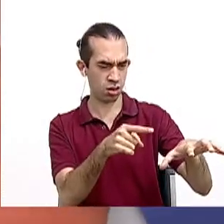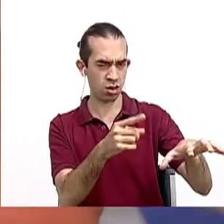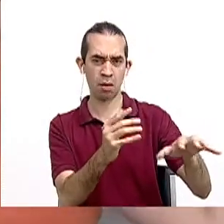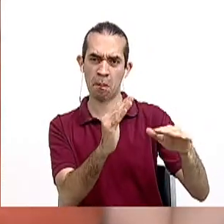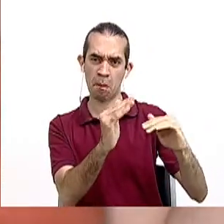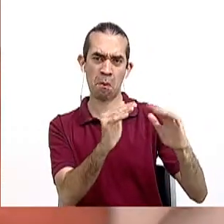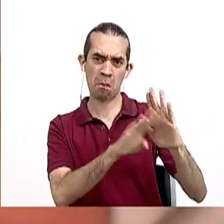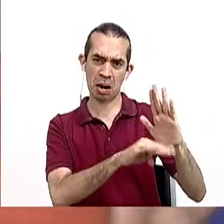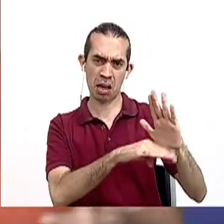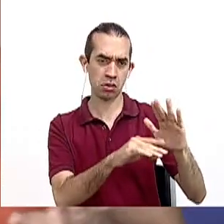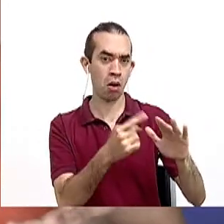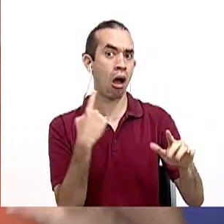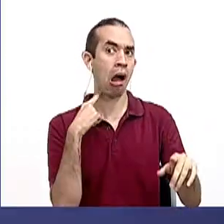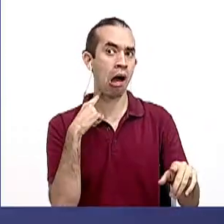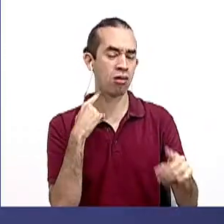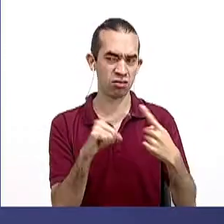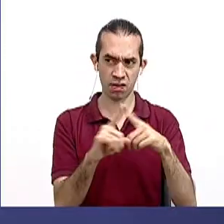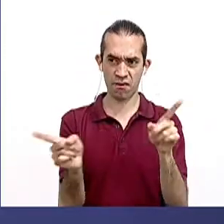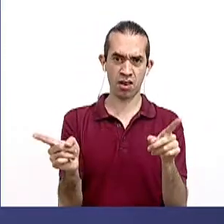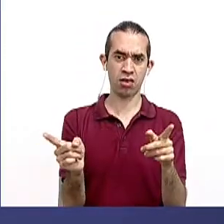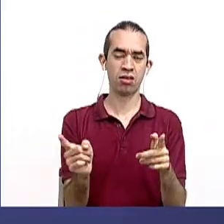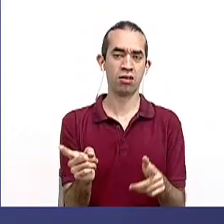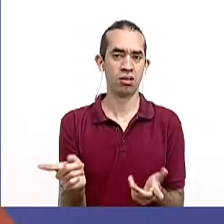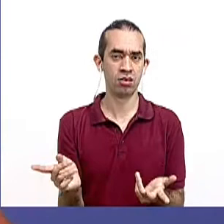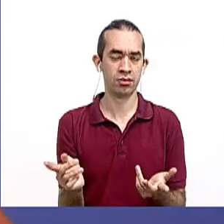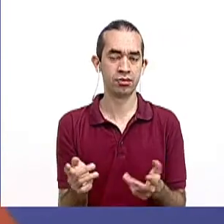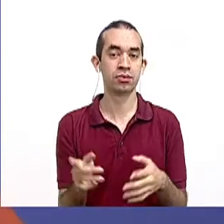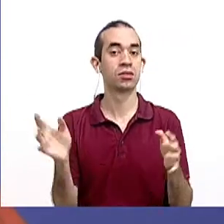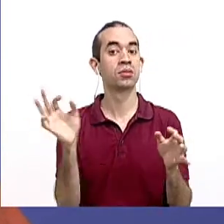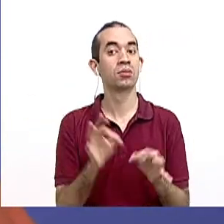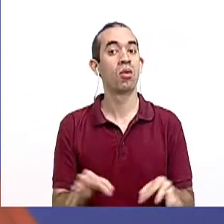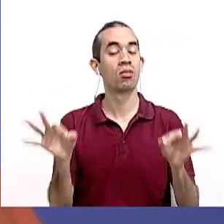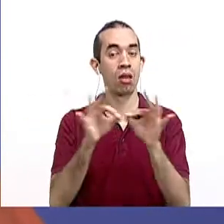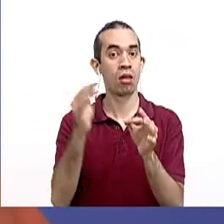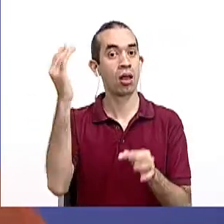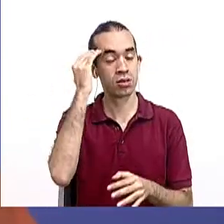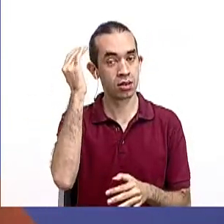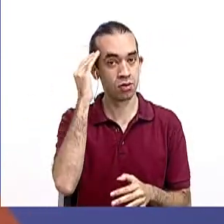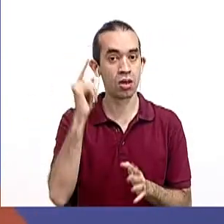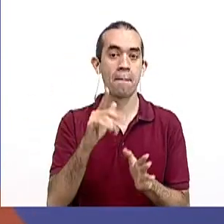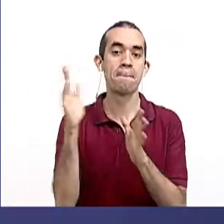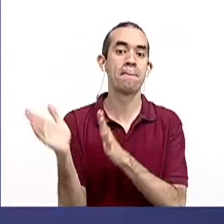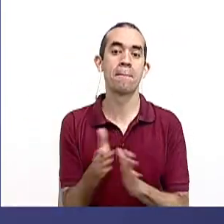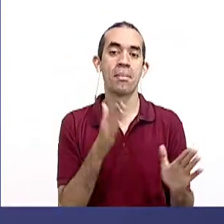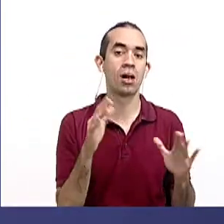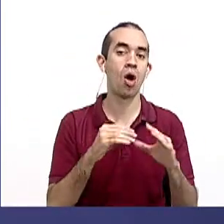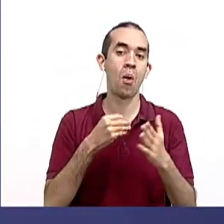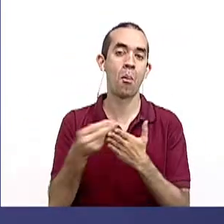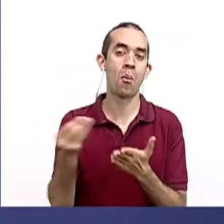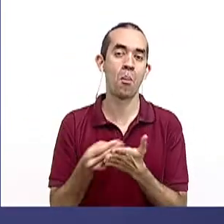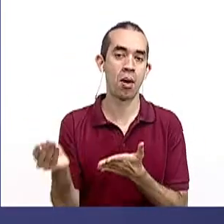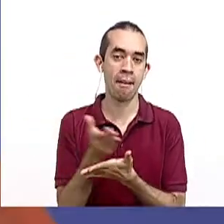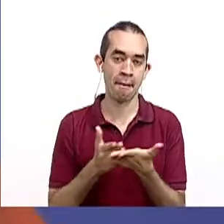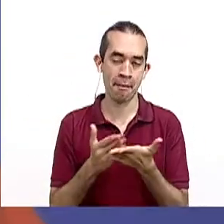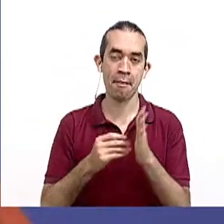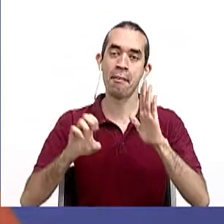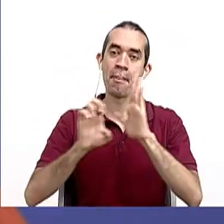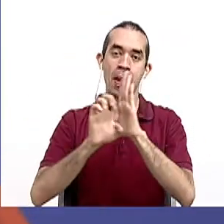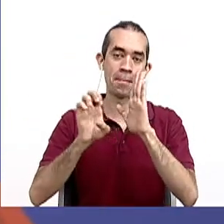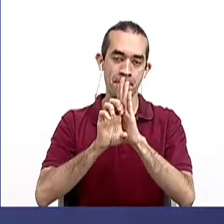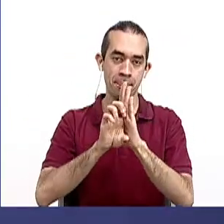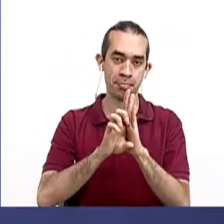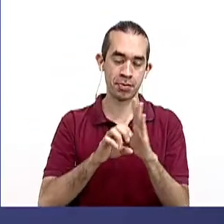Well, taking this into account is very important when you are planning to buy something. For example, in